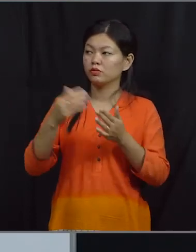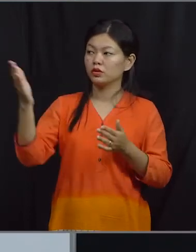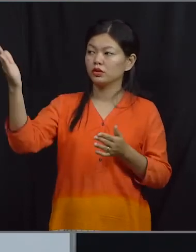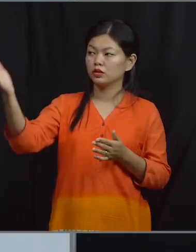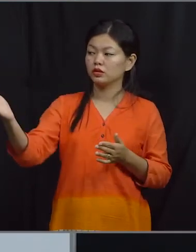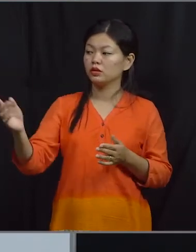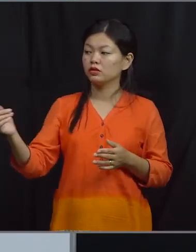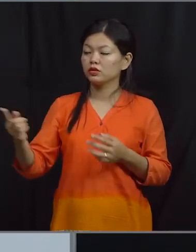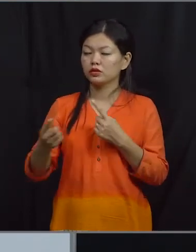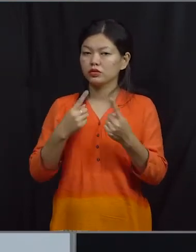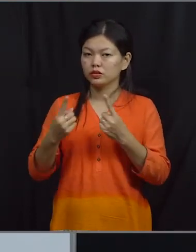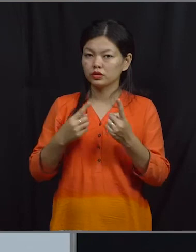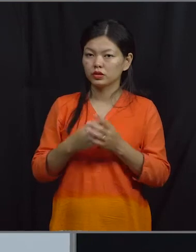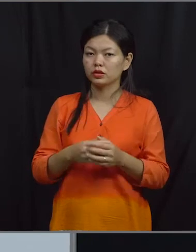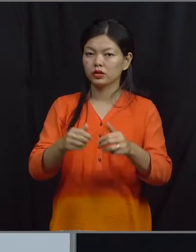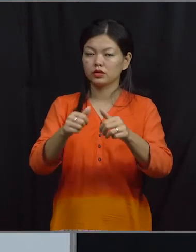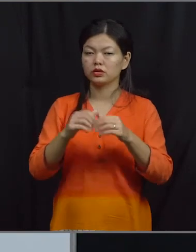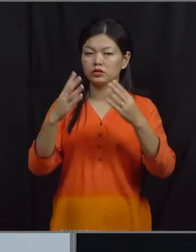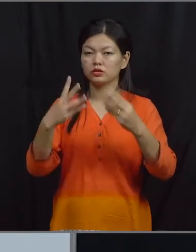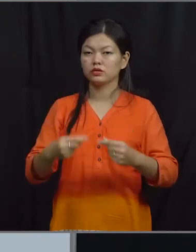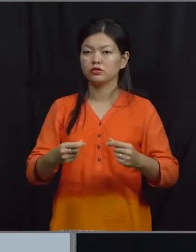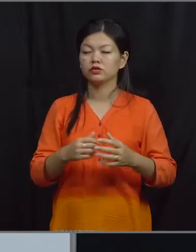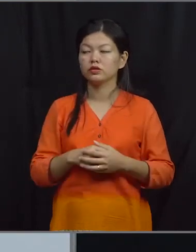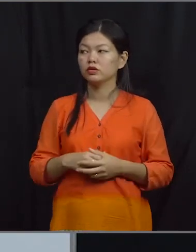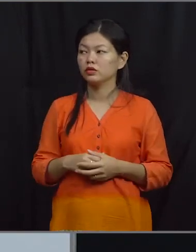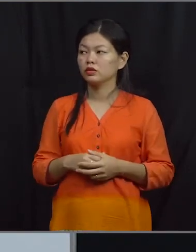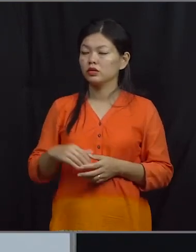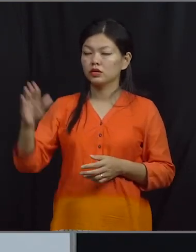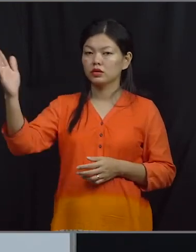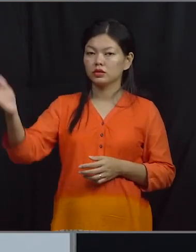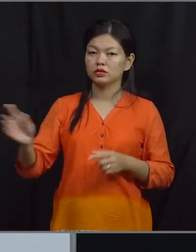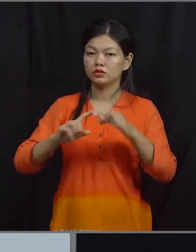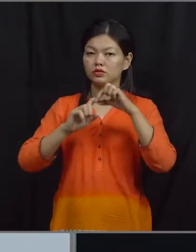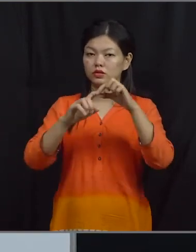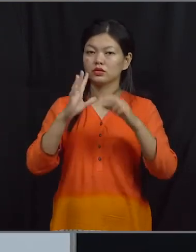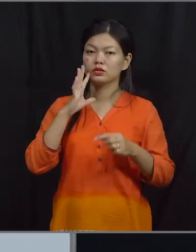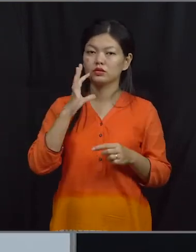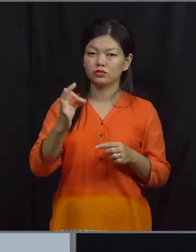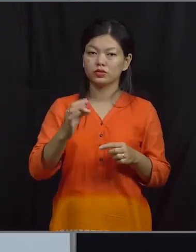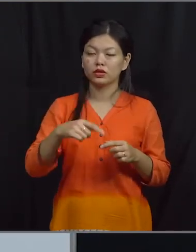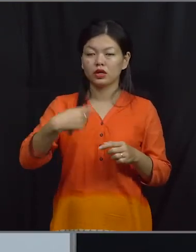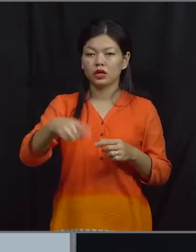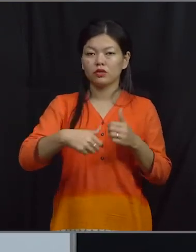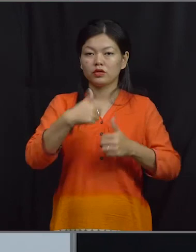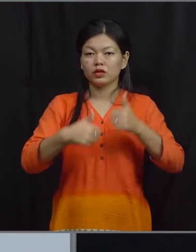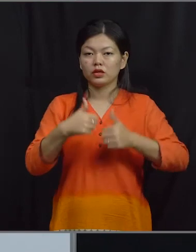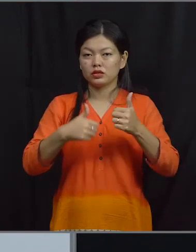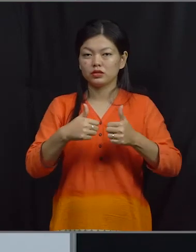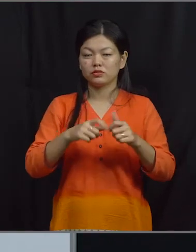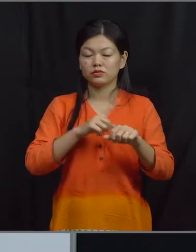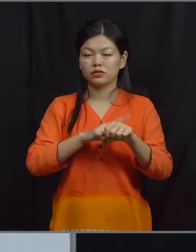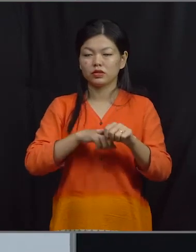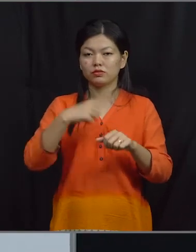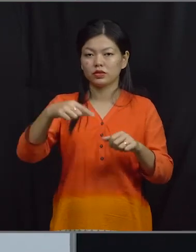the right side, so that you can check your answer in that way. Okay, this is very important. Every year there used to be a one question from